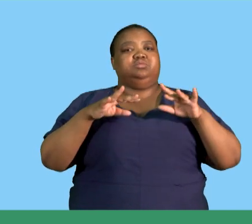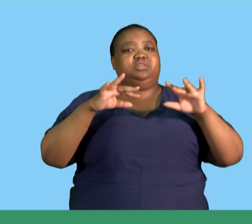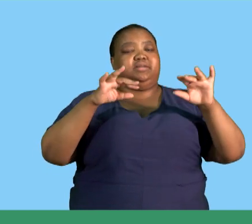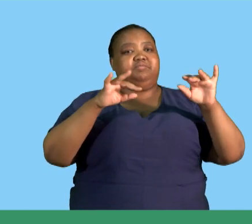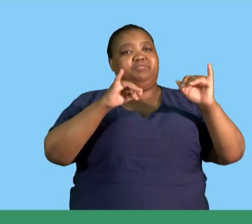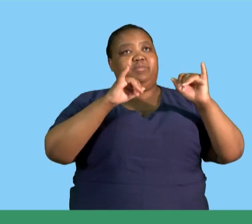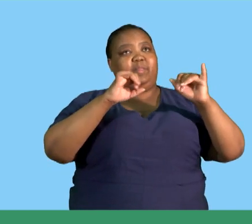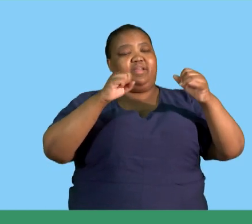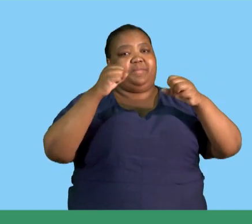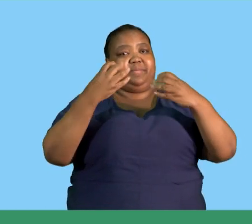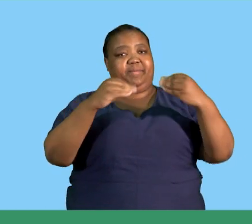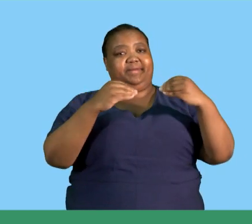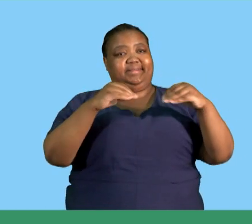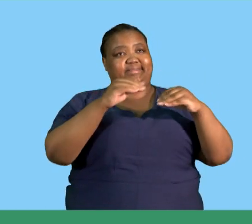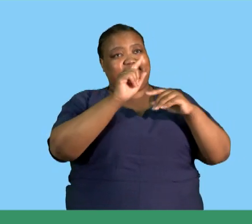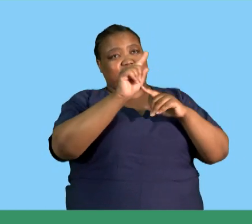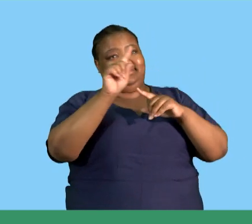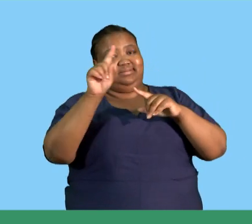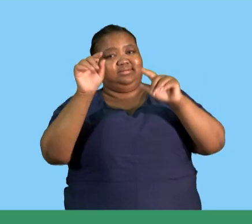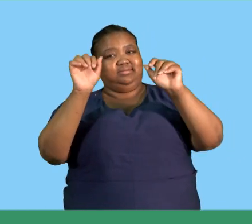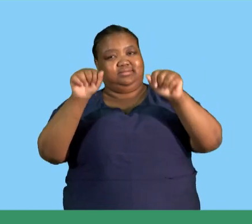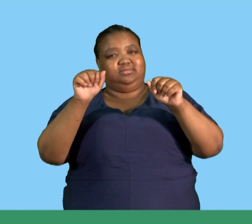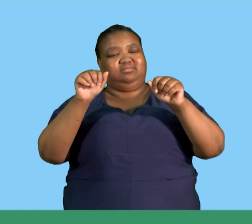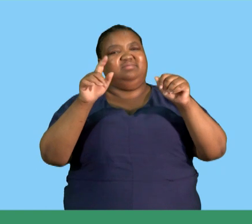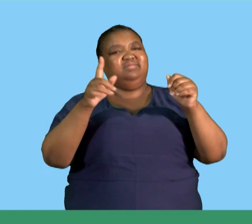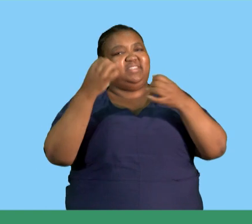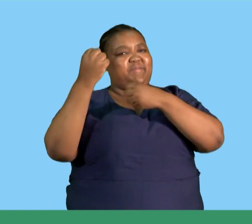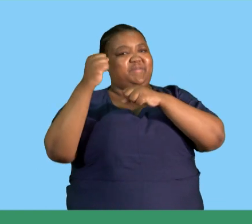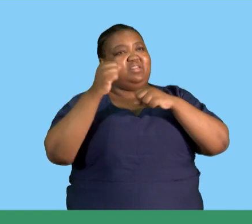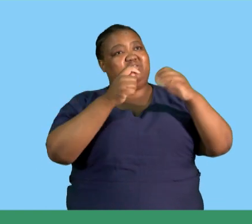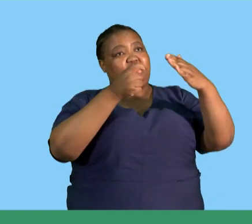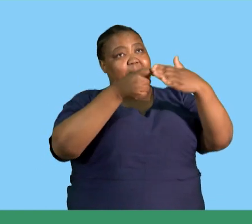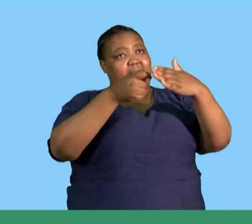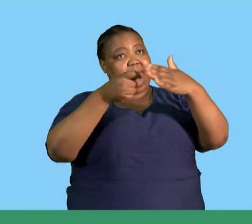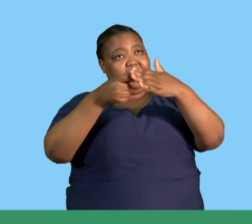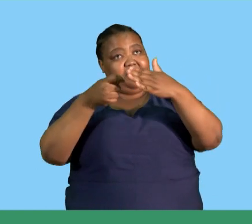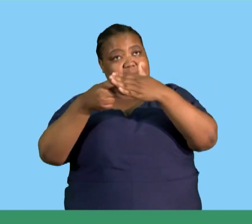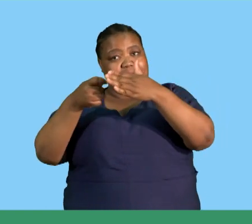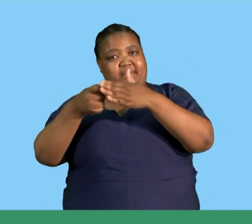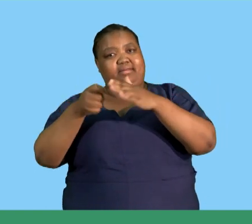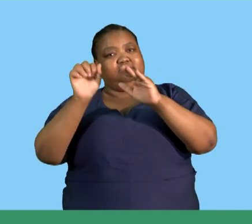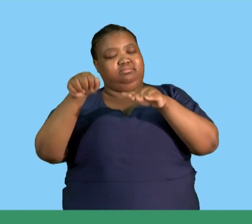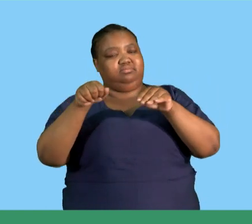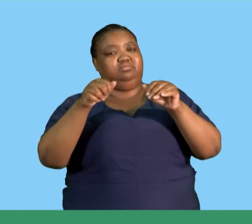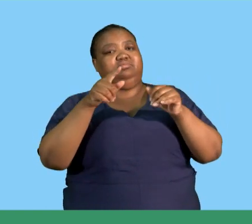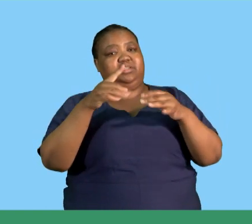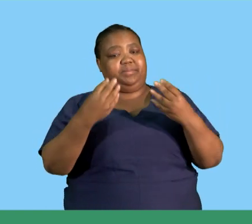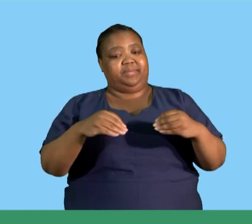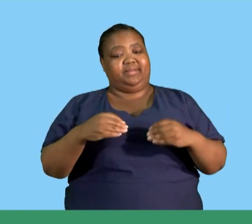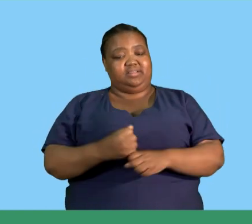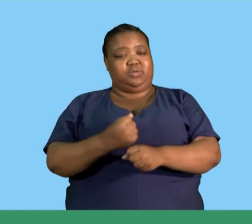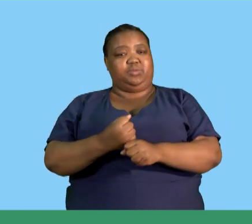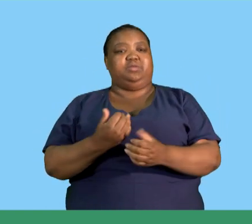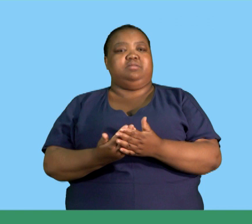suppliers, which includes factories or providers of goods or services that the business would obtain or buy from in order to operate